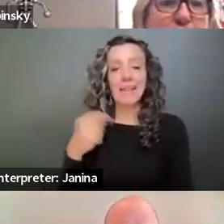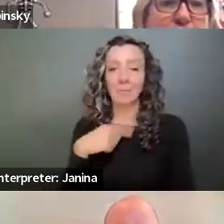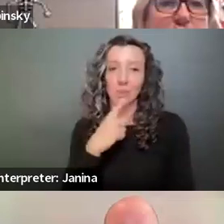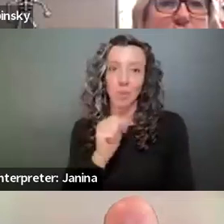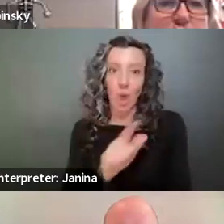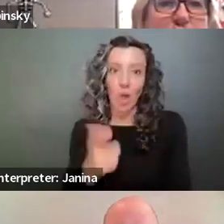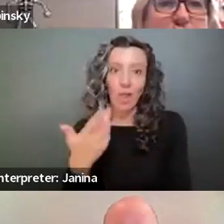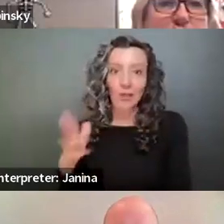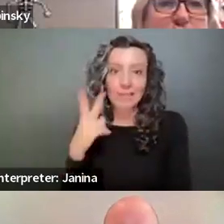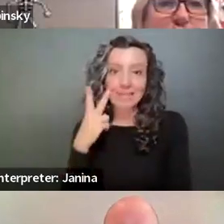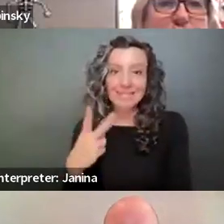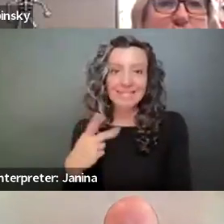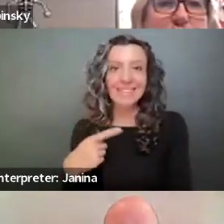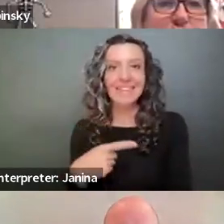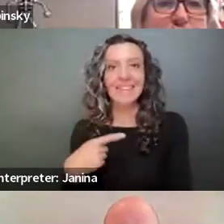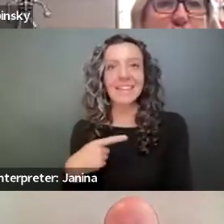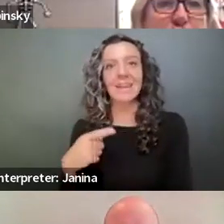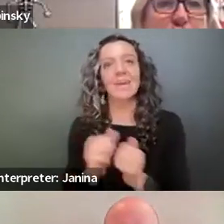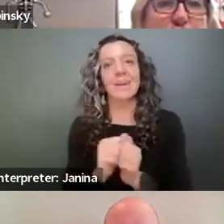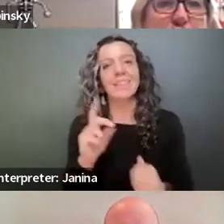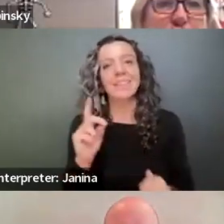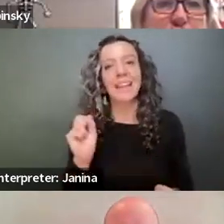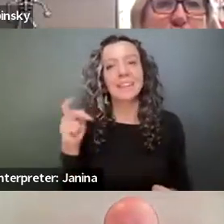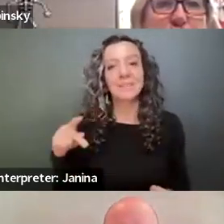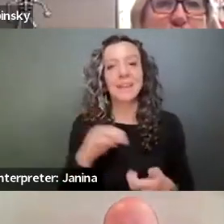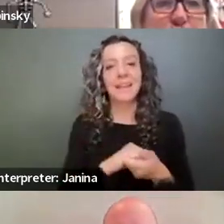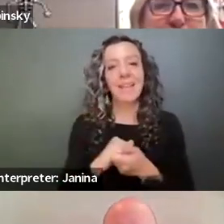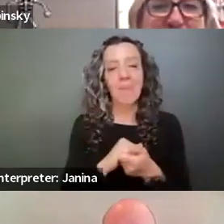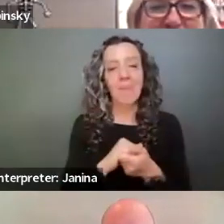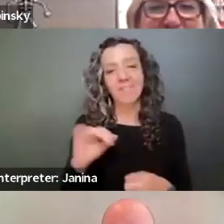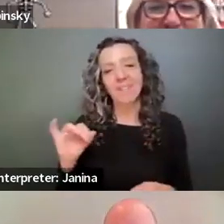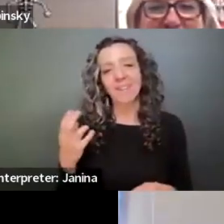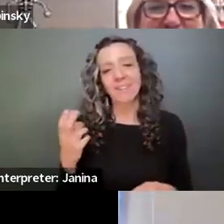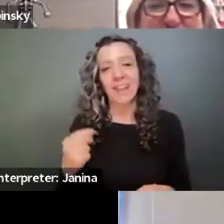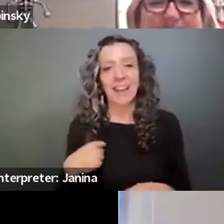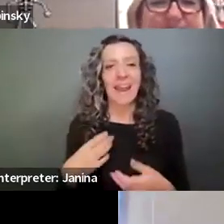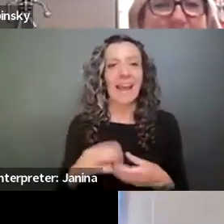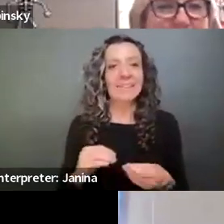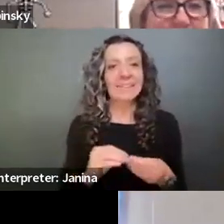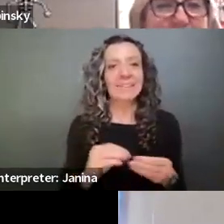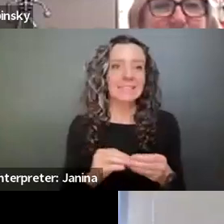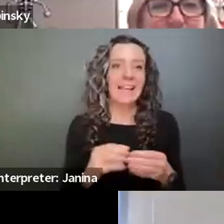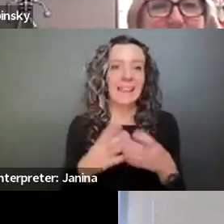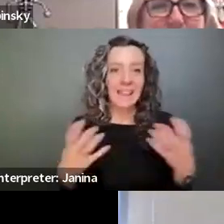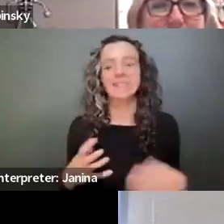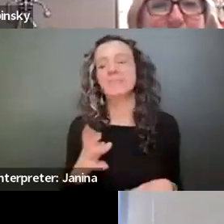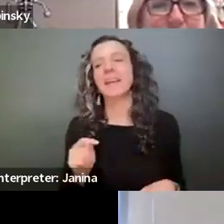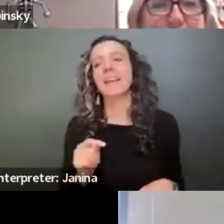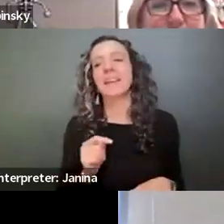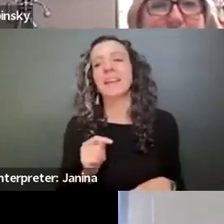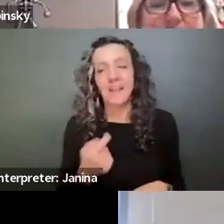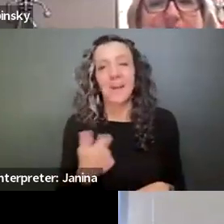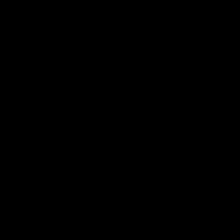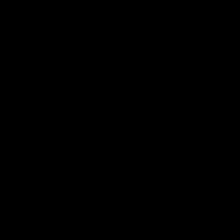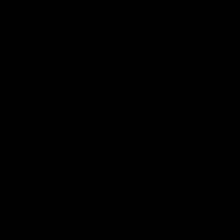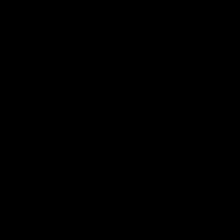everyone is familiar with the DSP Collaborative. John and I talk about it enough. So we had a